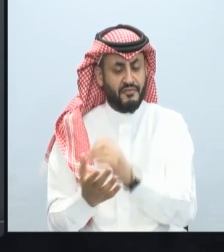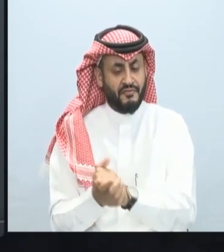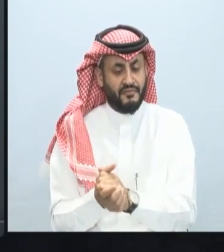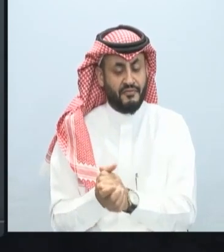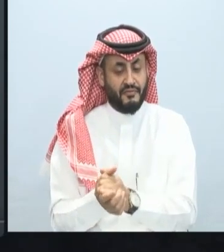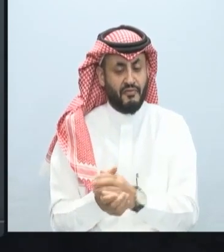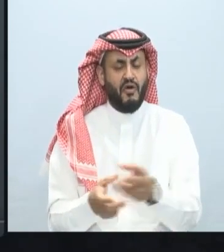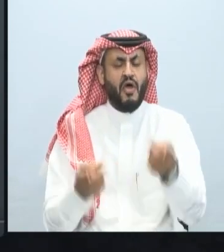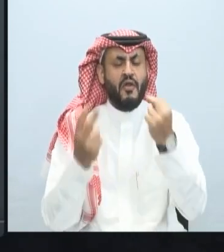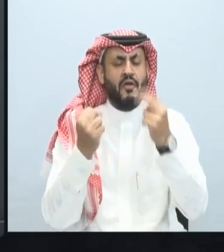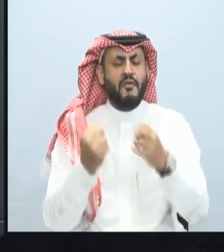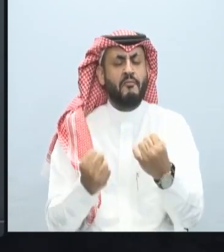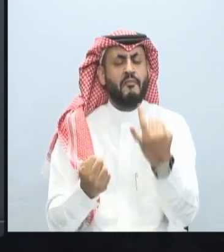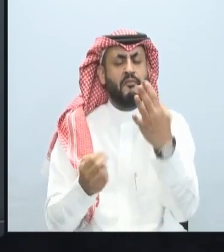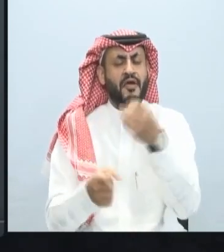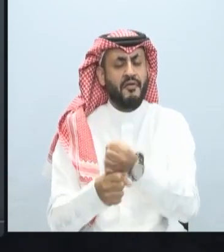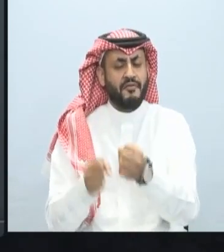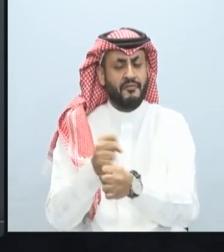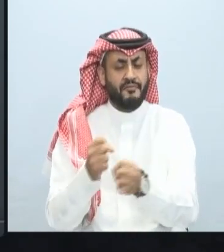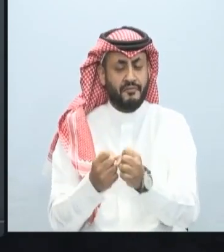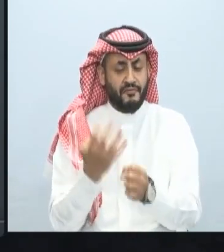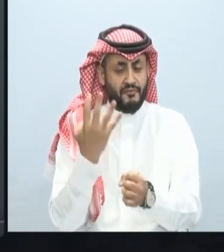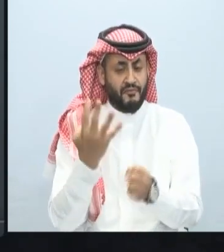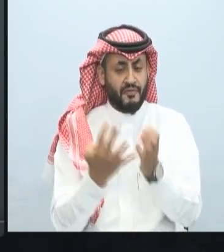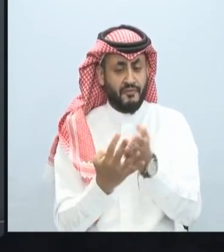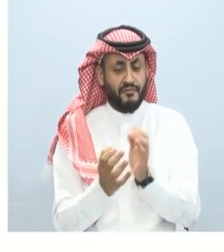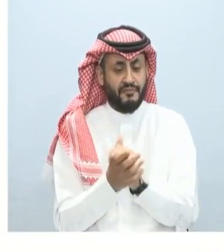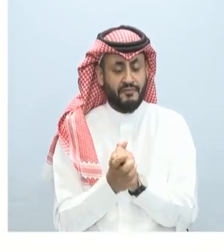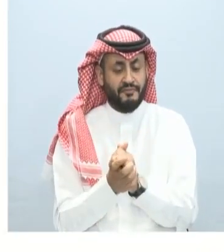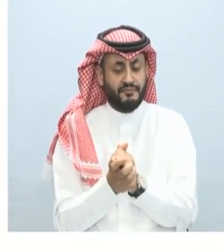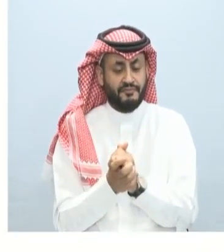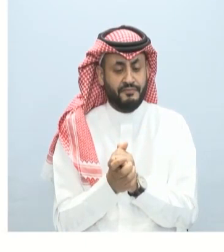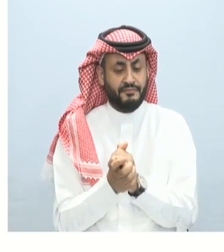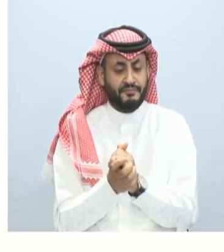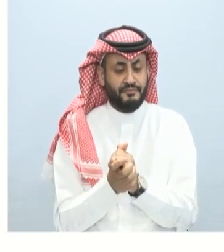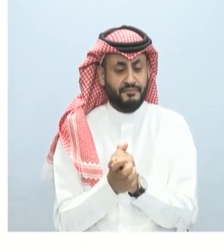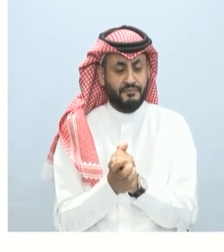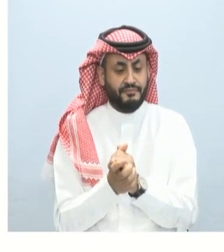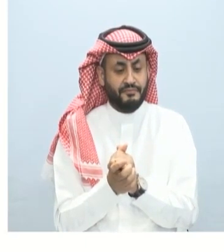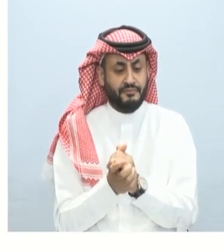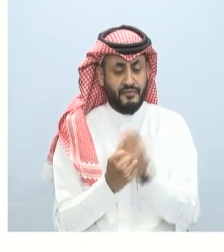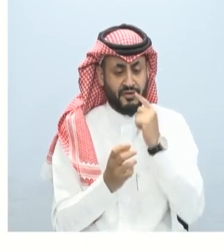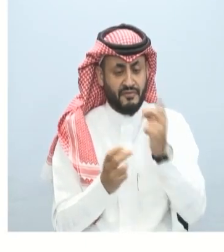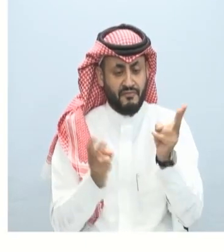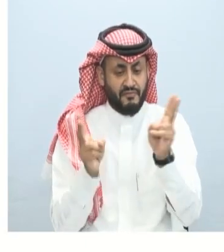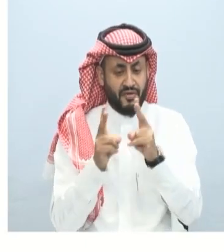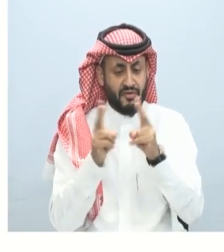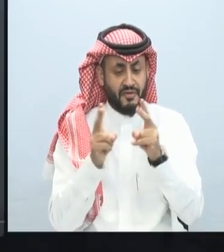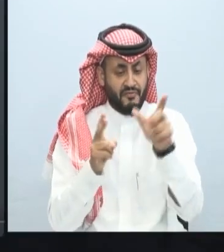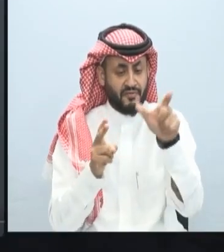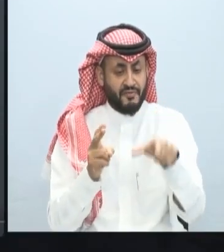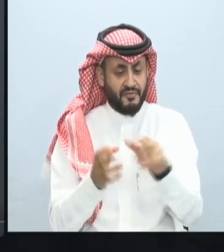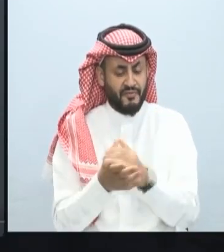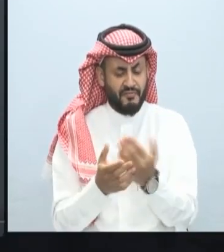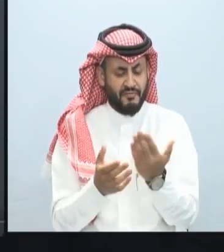did study lots of structures here in the four units. We are going to meet our character here. But before